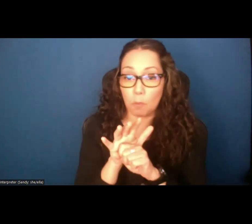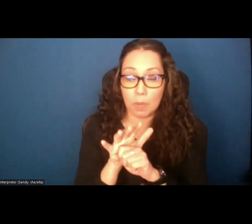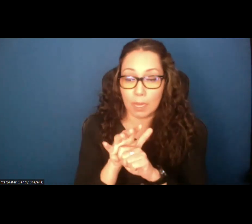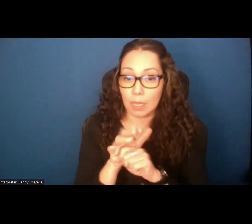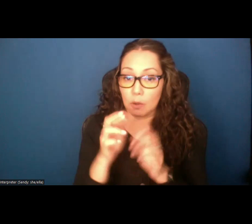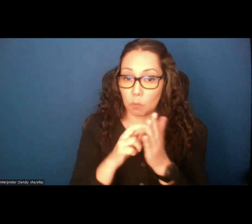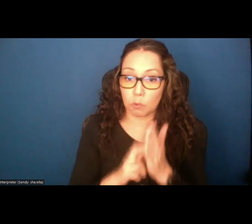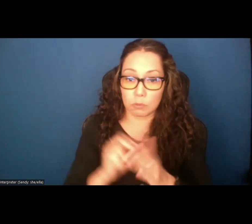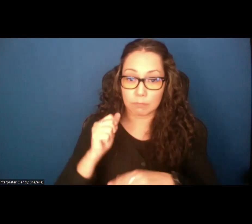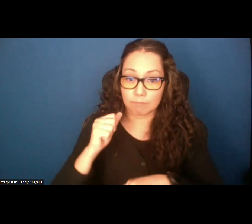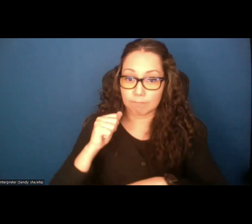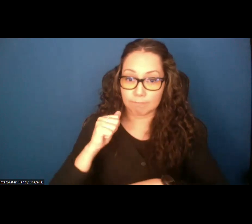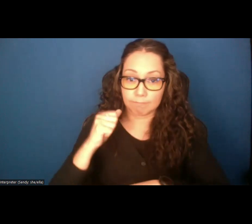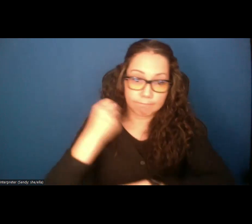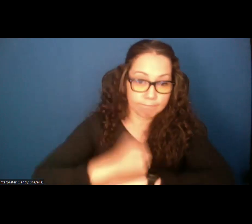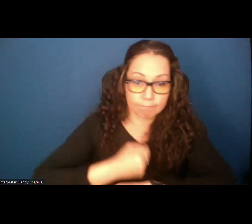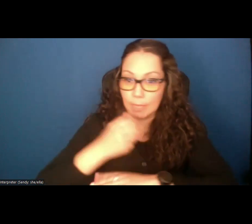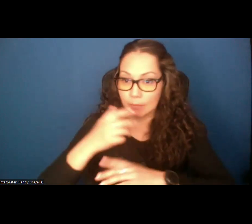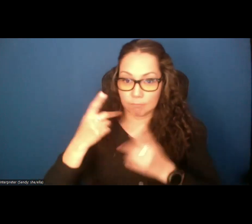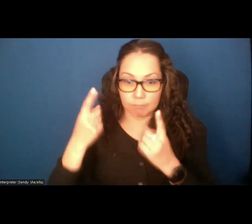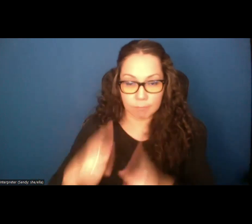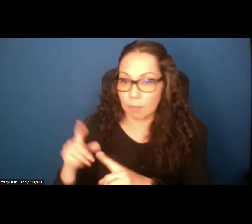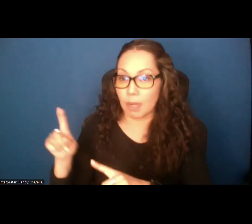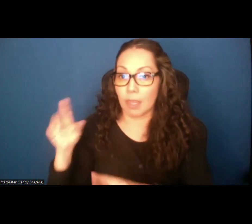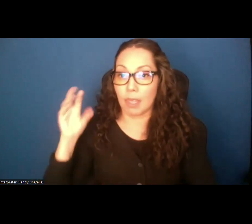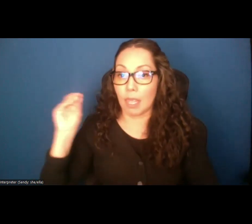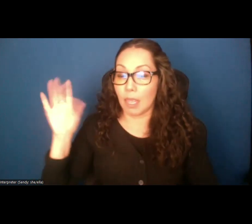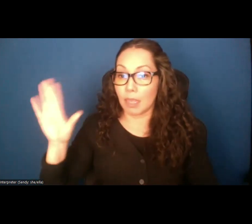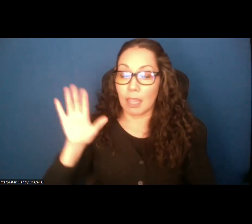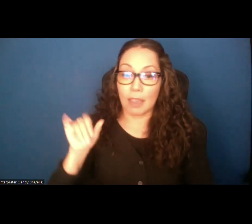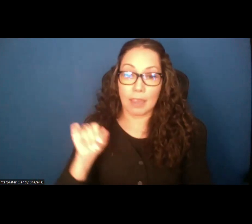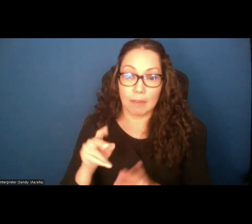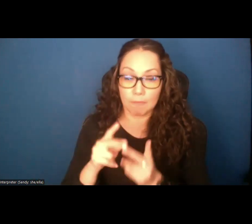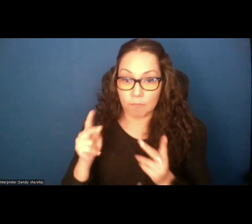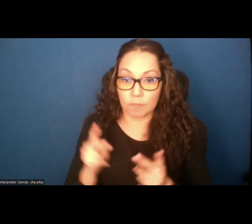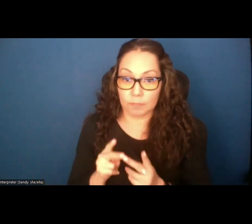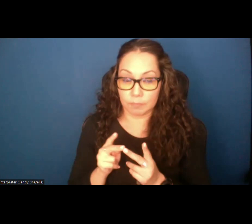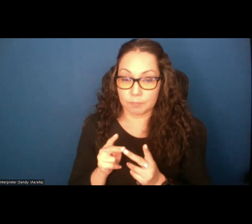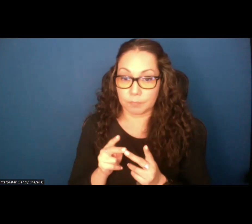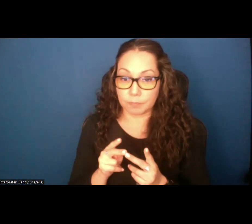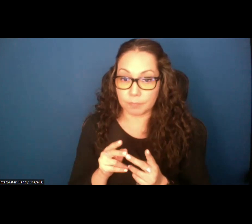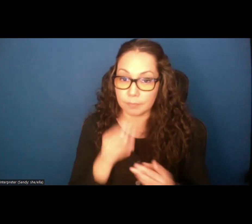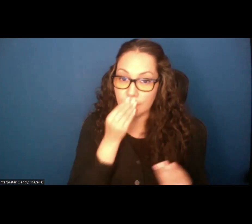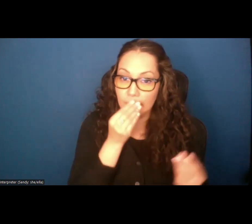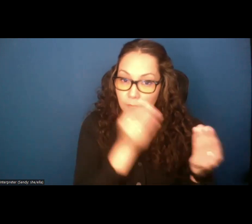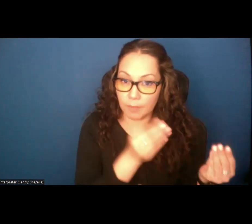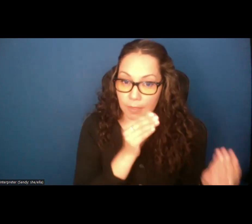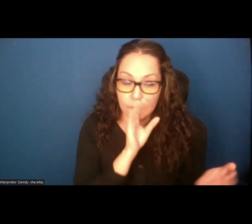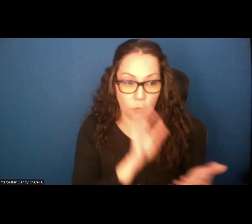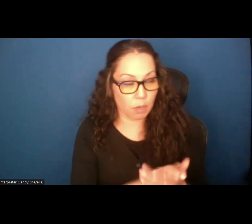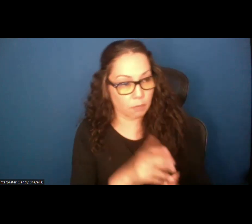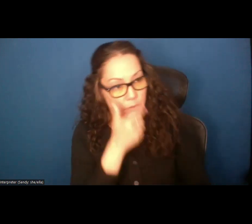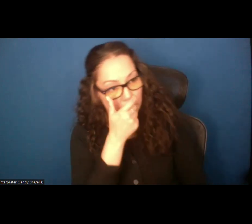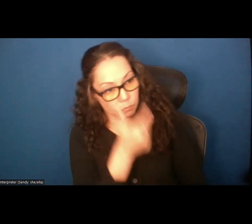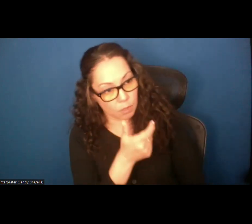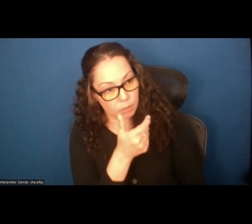able to watch through a window as the facility staff fed his wife. He watched with dismay as